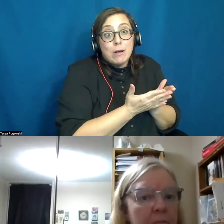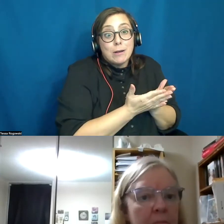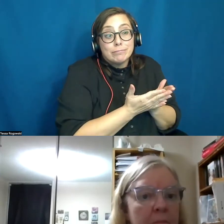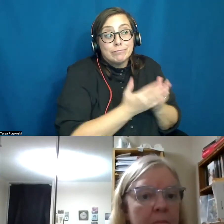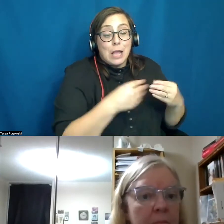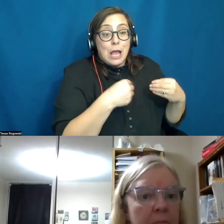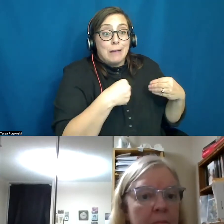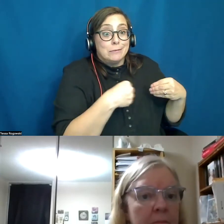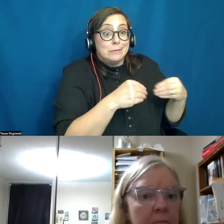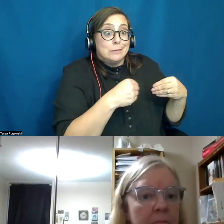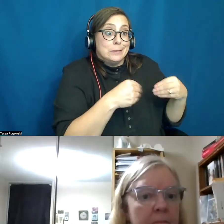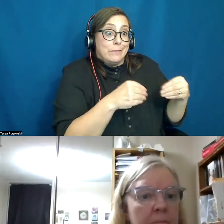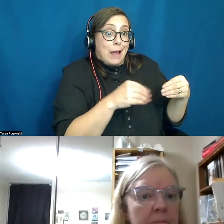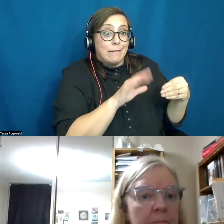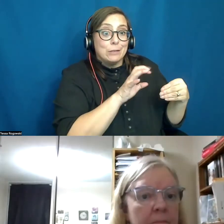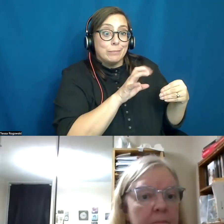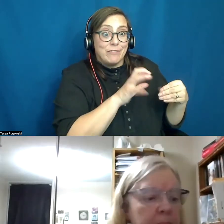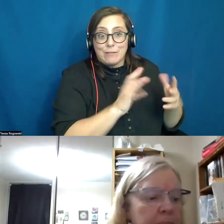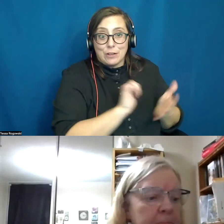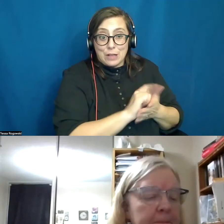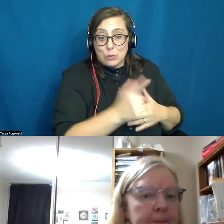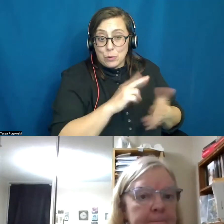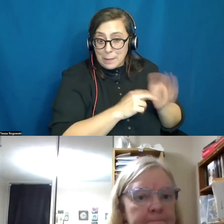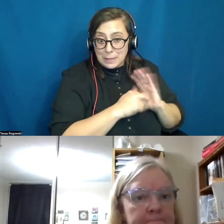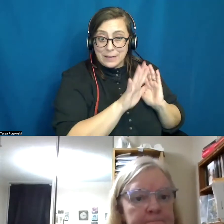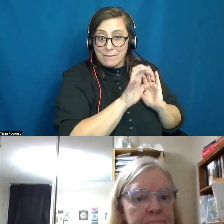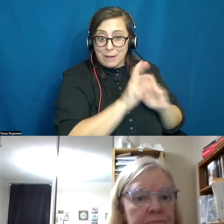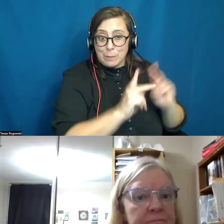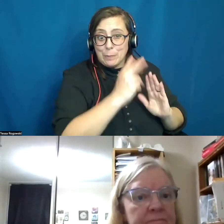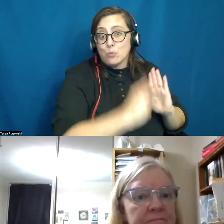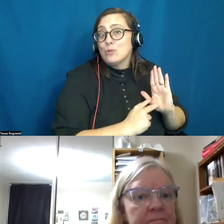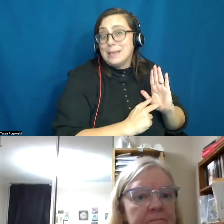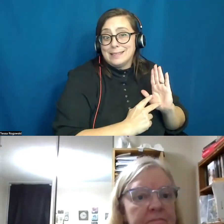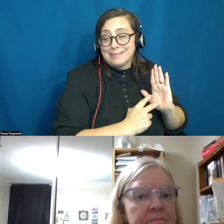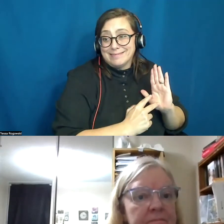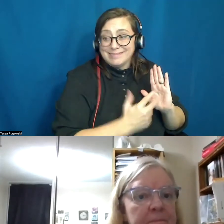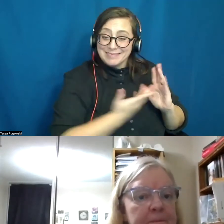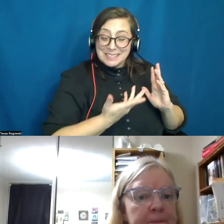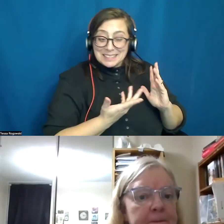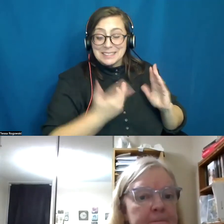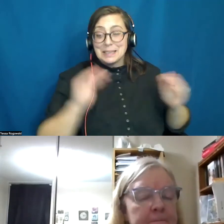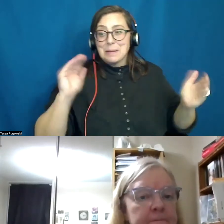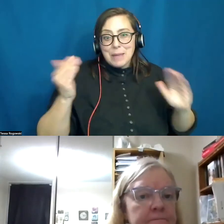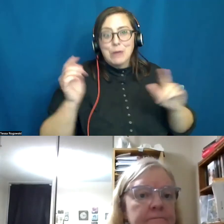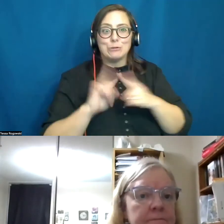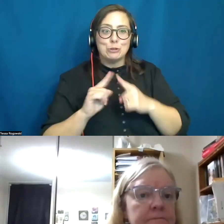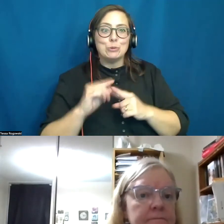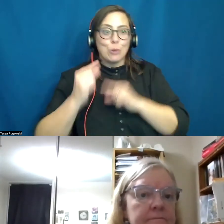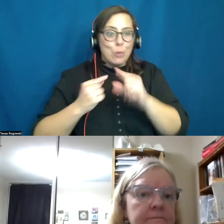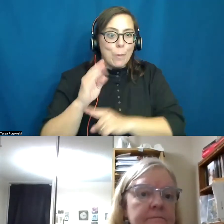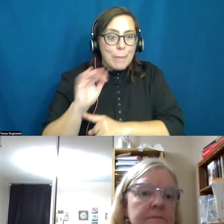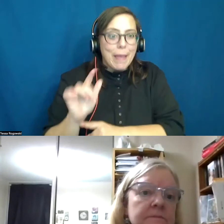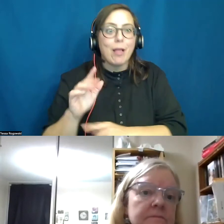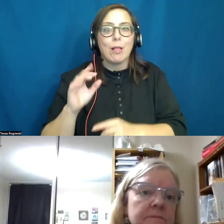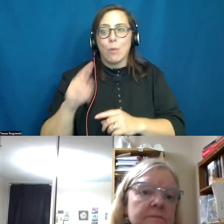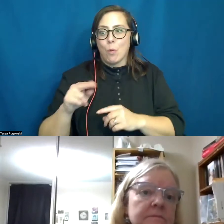like around 500 copies of this poetry book, right? So readership is really small. Mhm. And so in